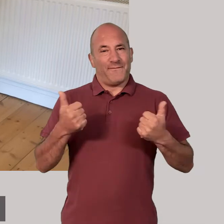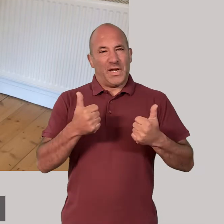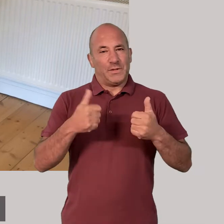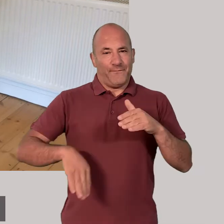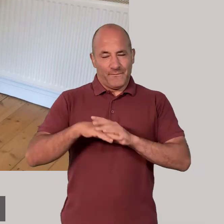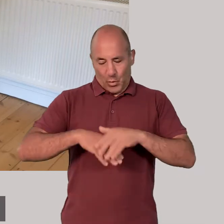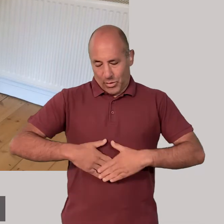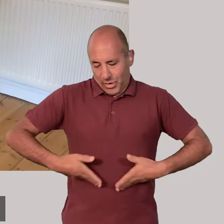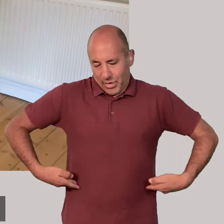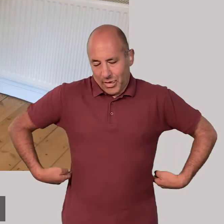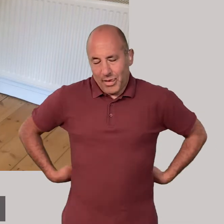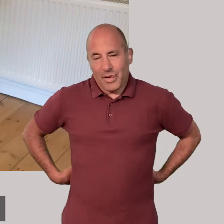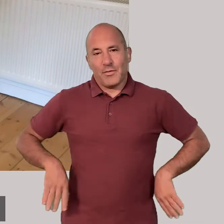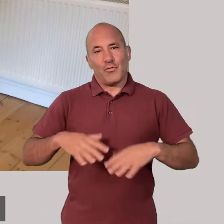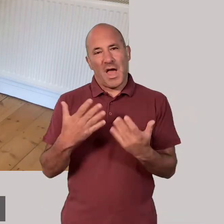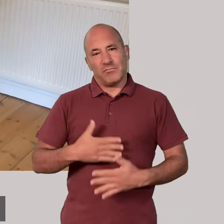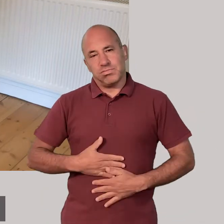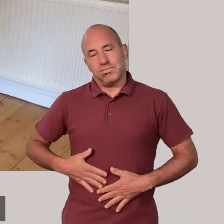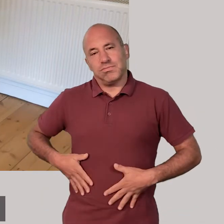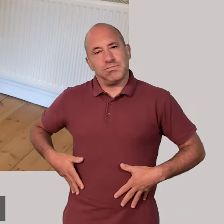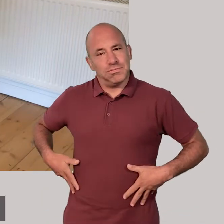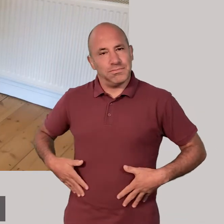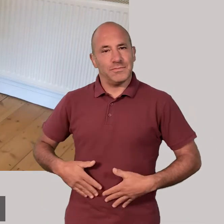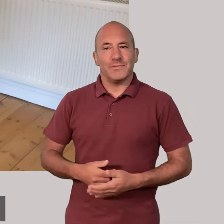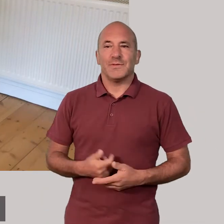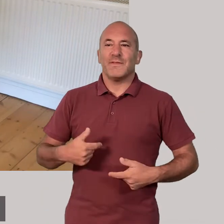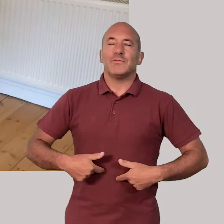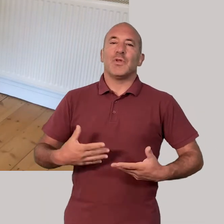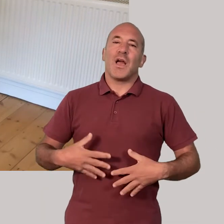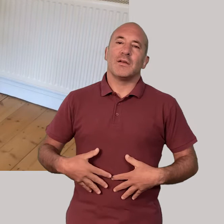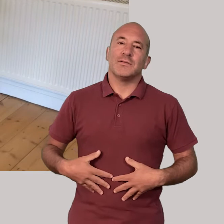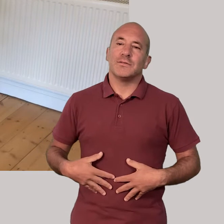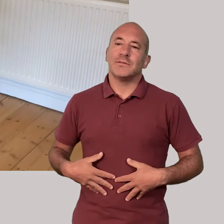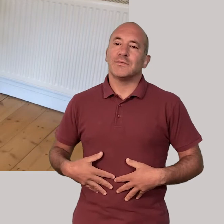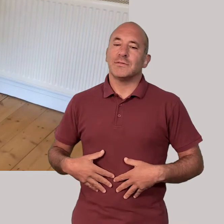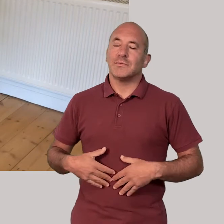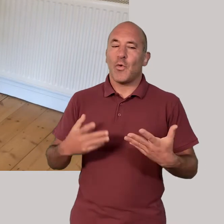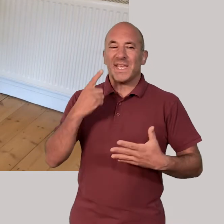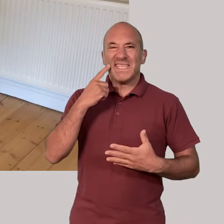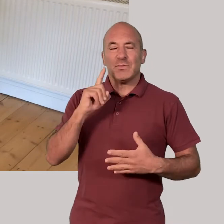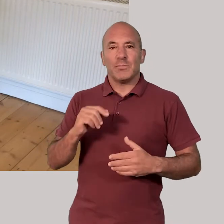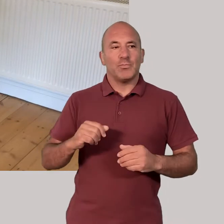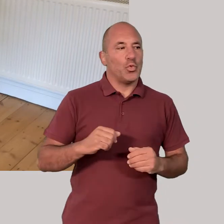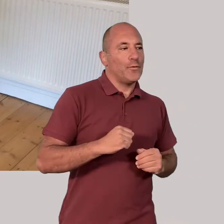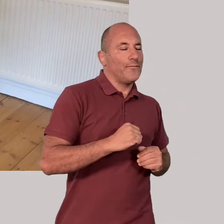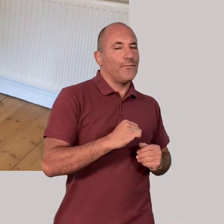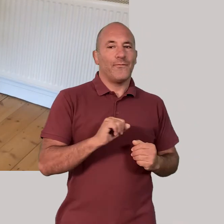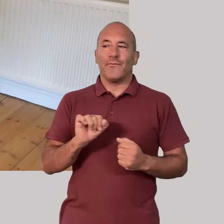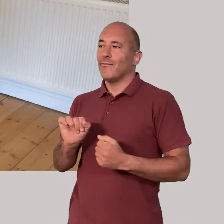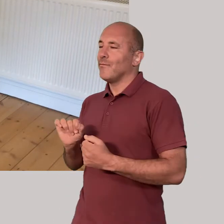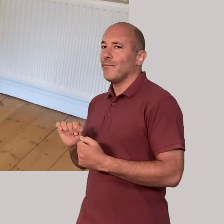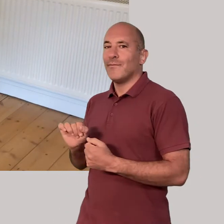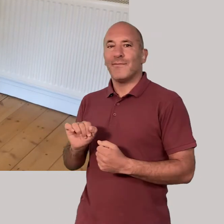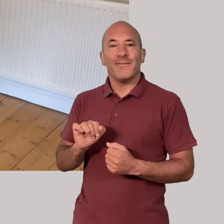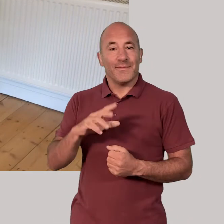It's almost as though you've relaxed your whole waistline. And of course, if it's relaxed, it can move more